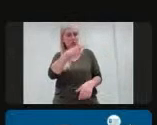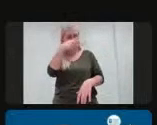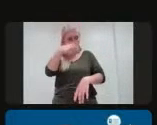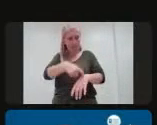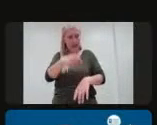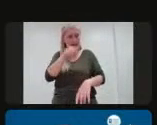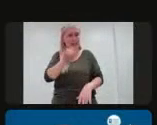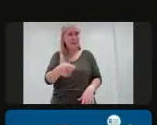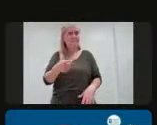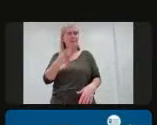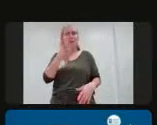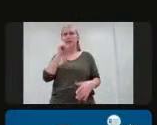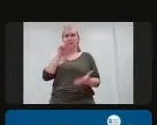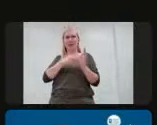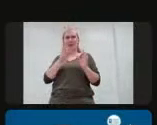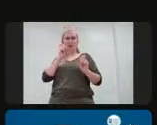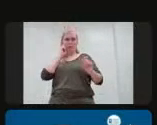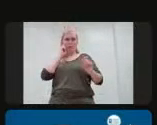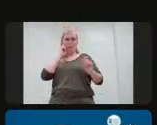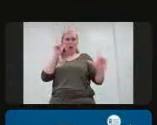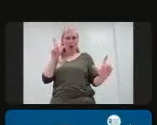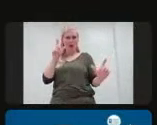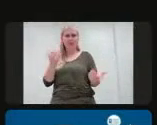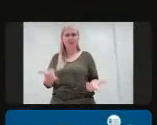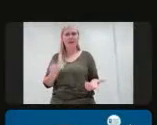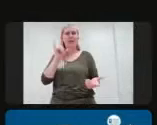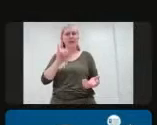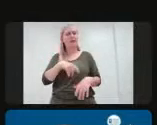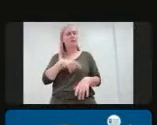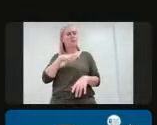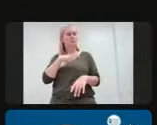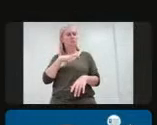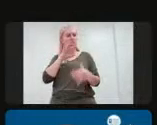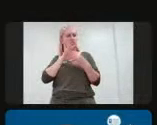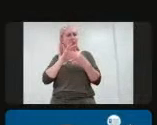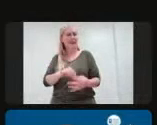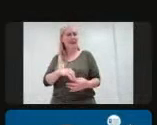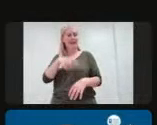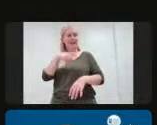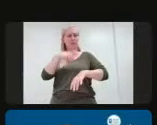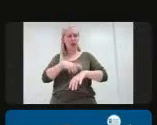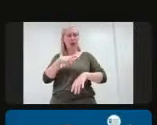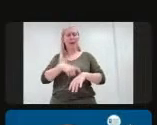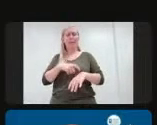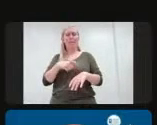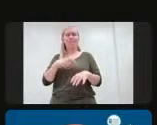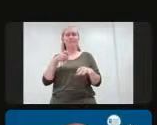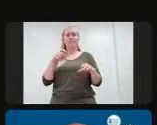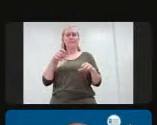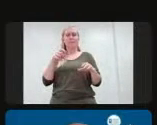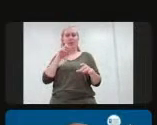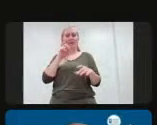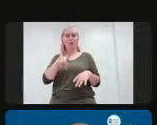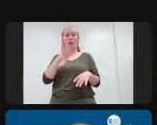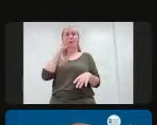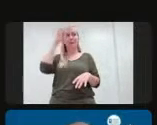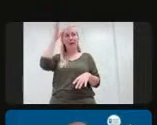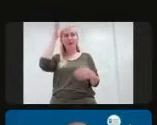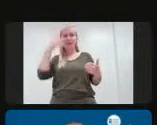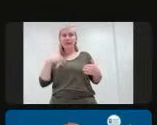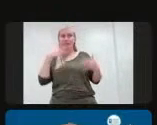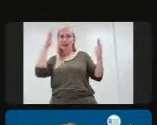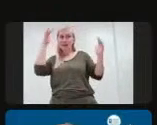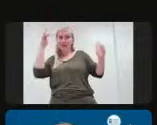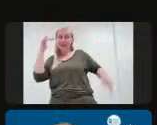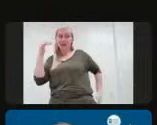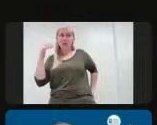a surprise or anything like that. Those are timely accountability questions. Parents have that, and they have an expectation